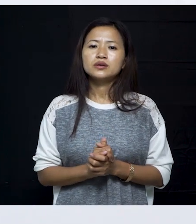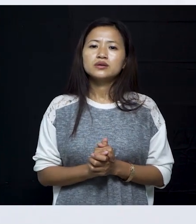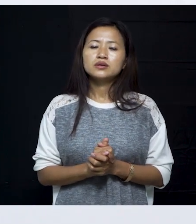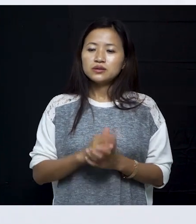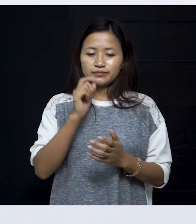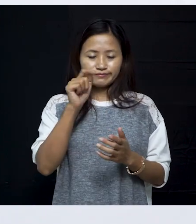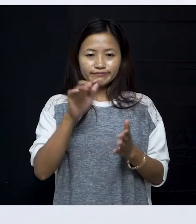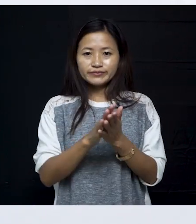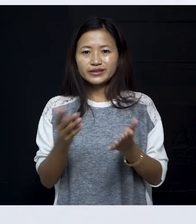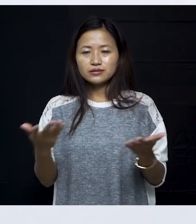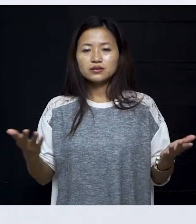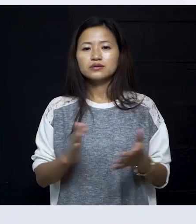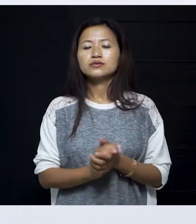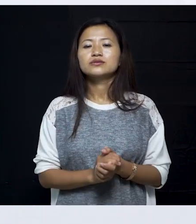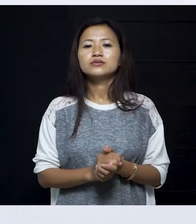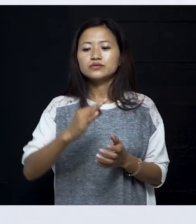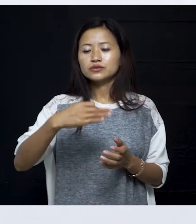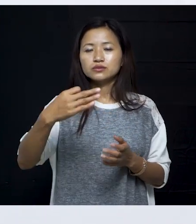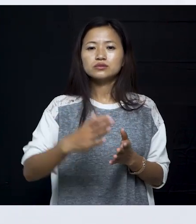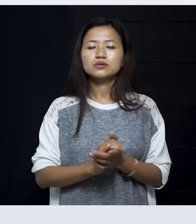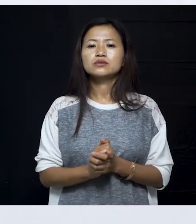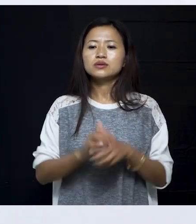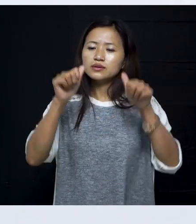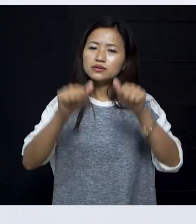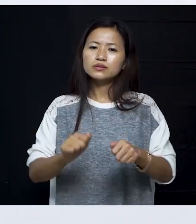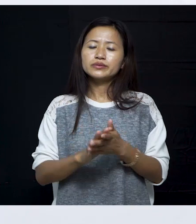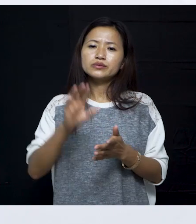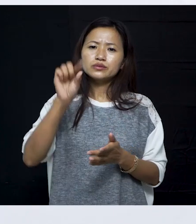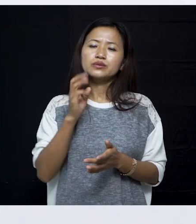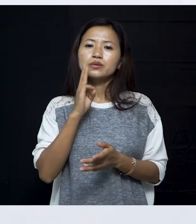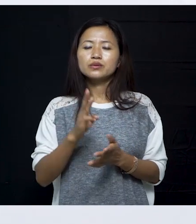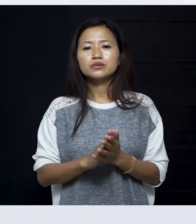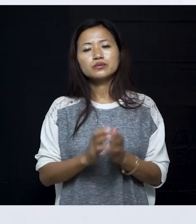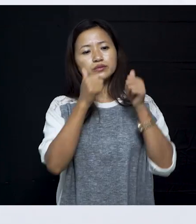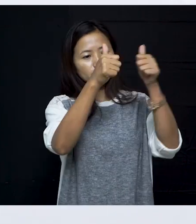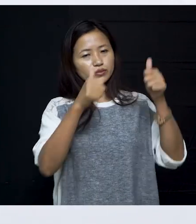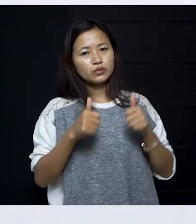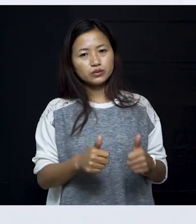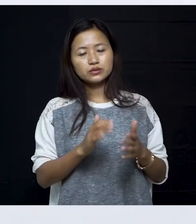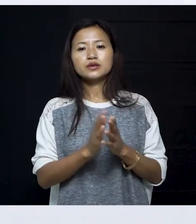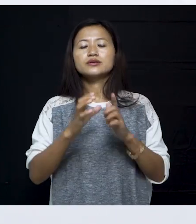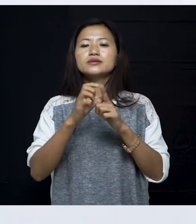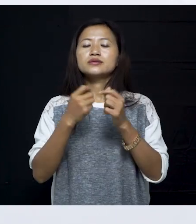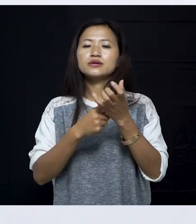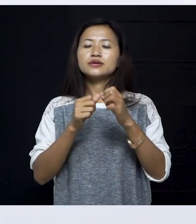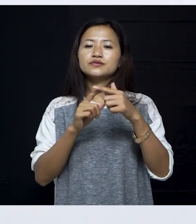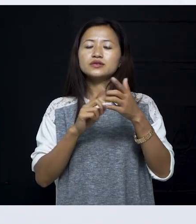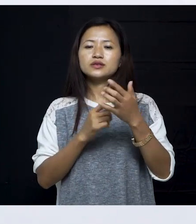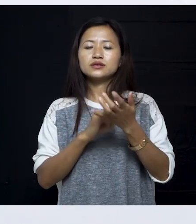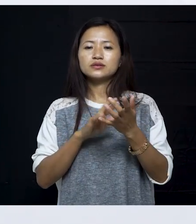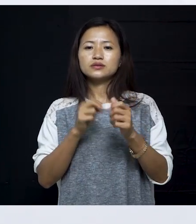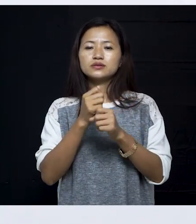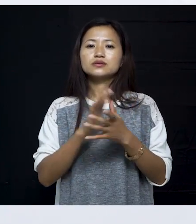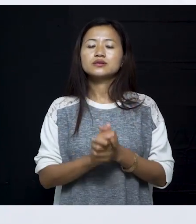you have these kind of features, you would be able to do well with your poster drafting, in fact. And remember